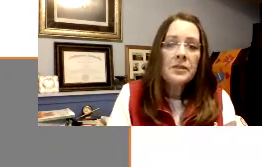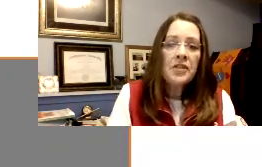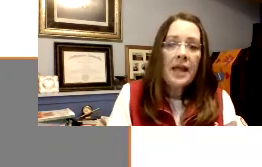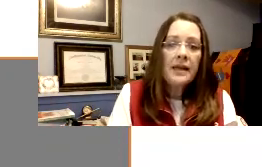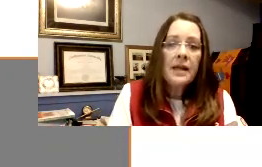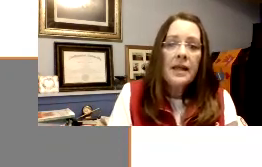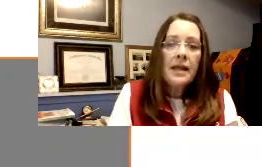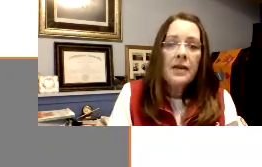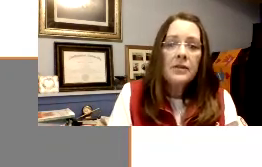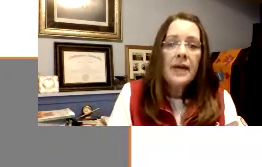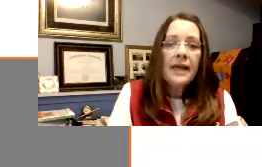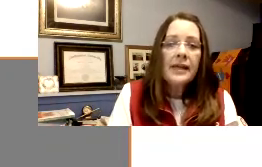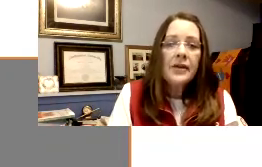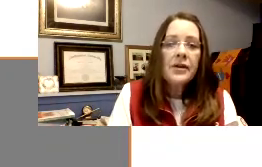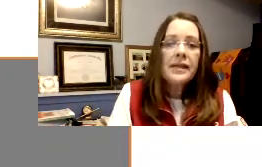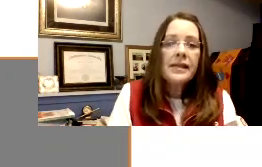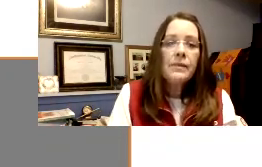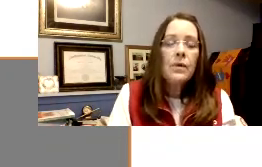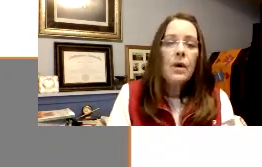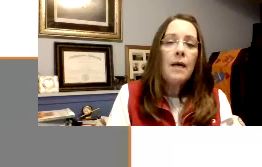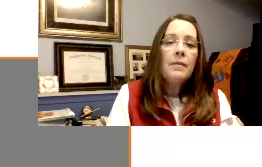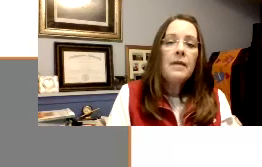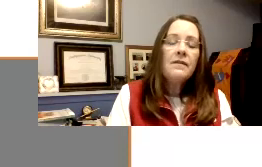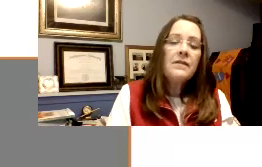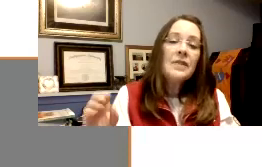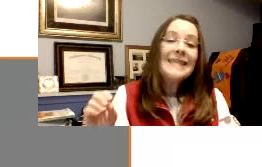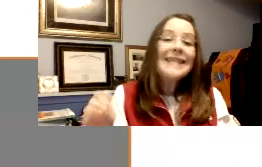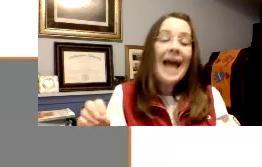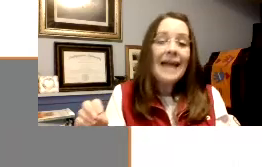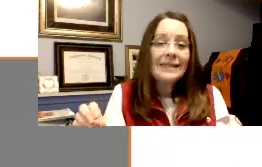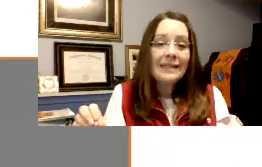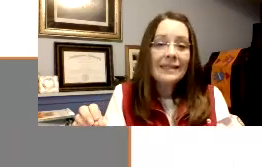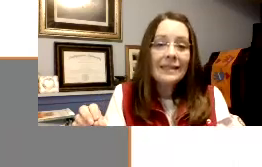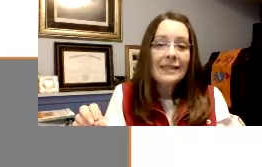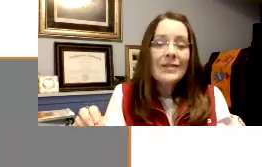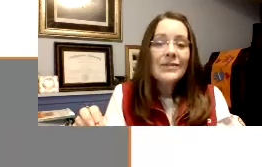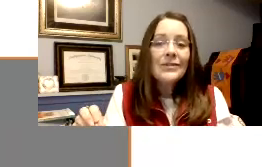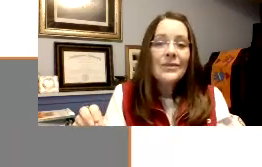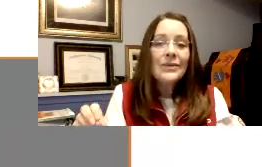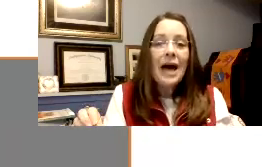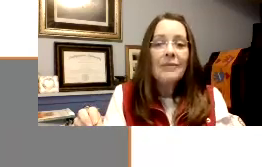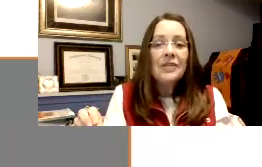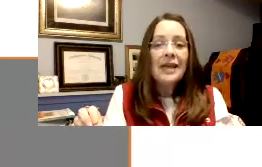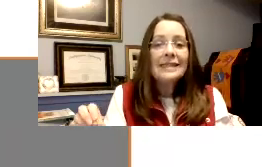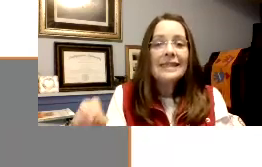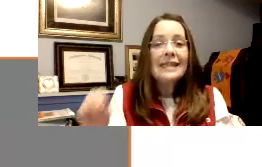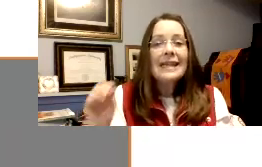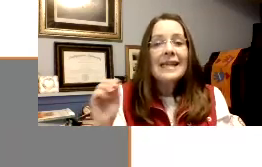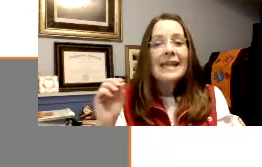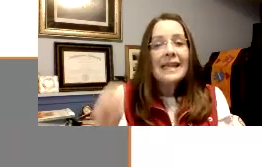picture with Jen and our little guy here. He will visually attend to